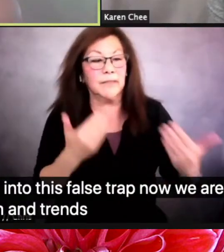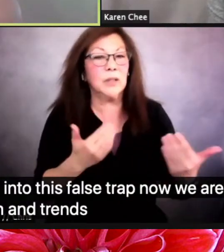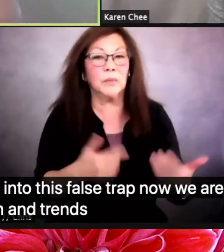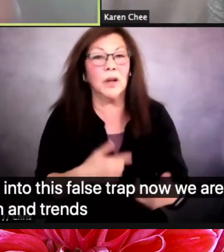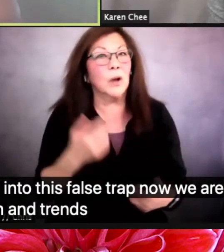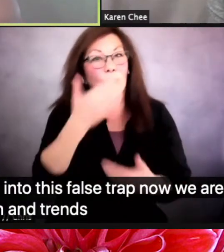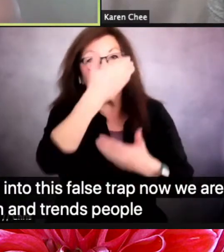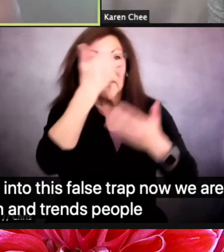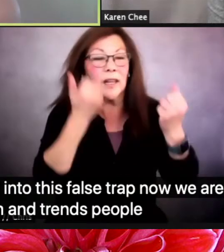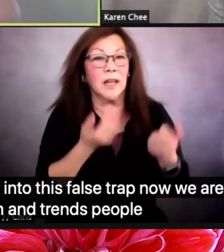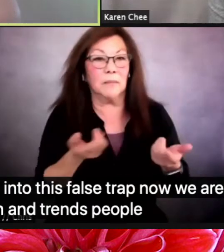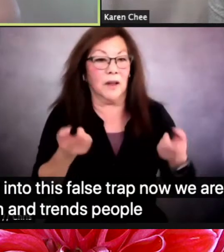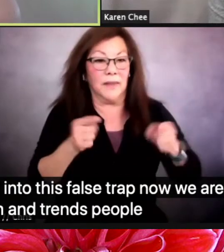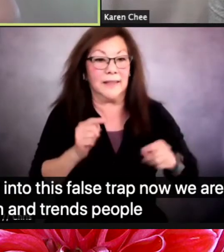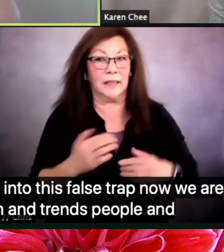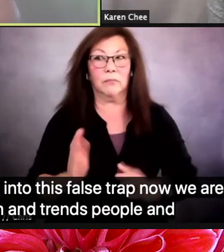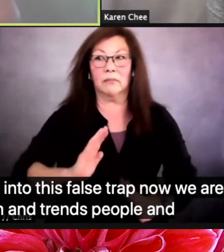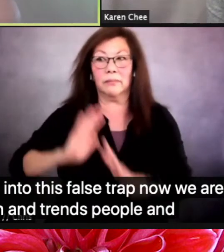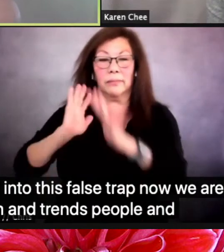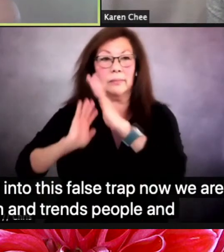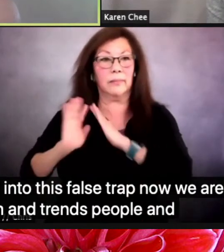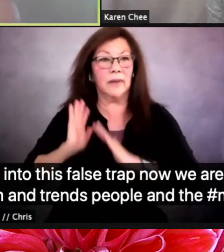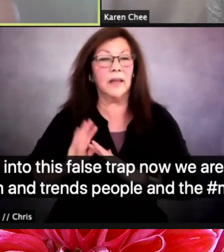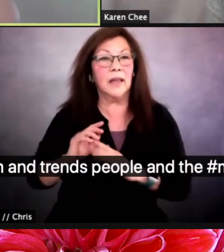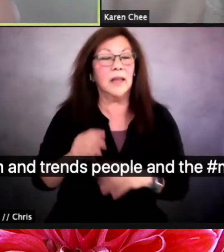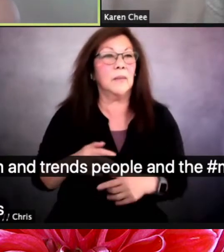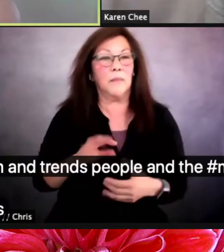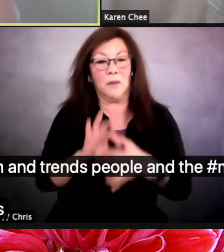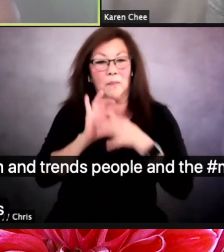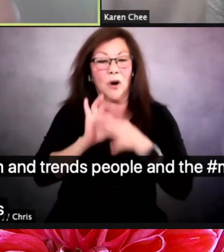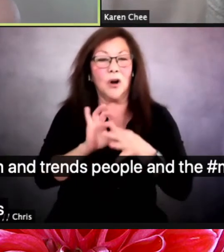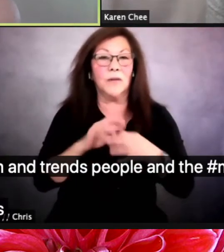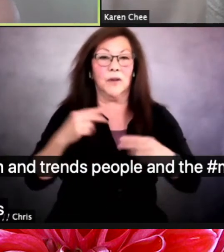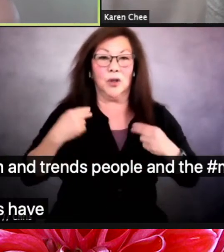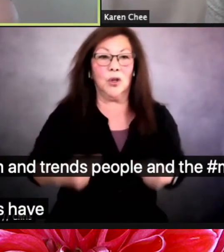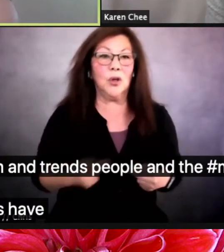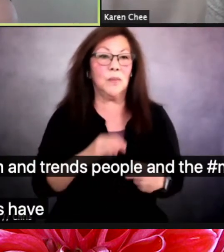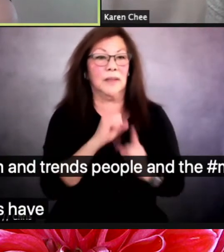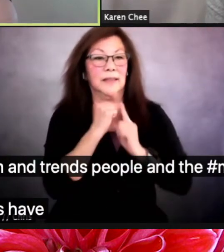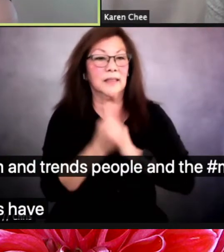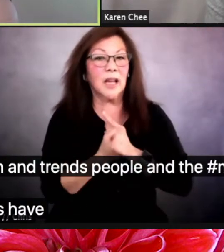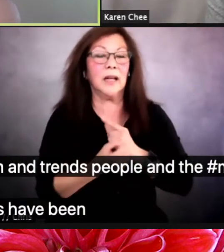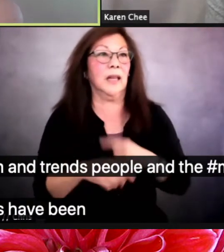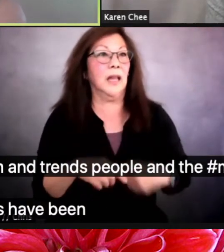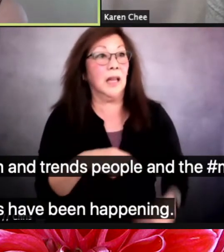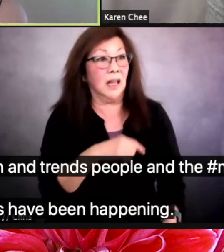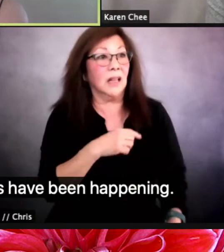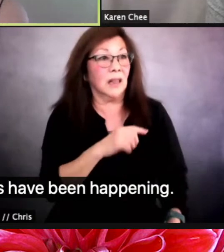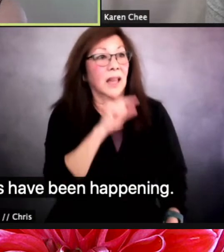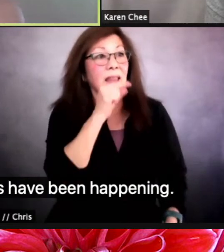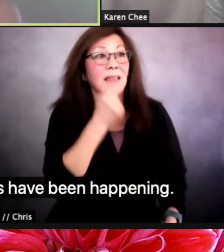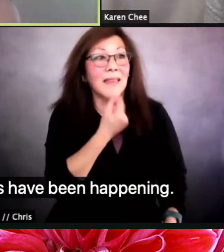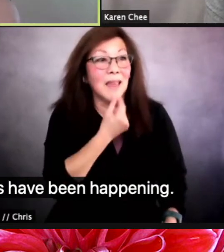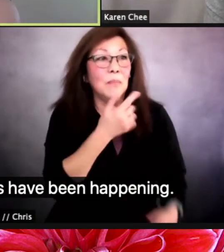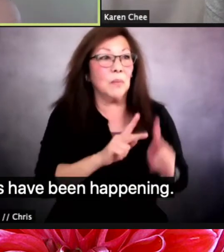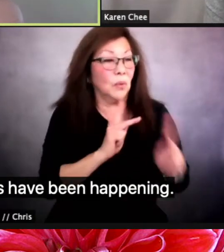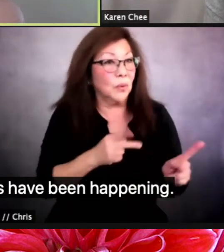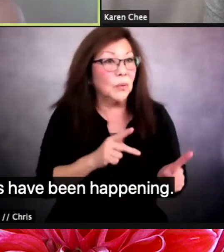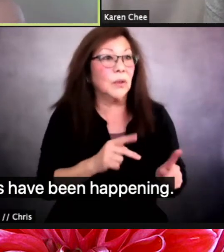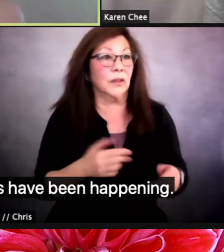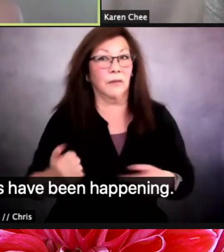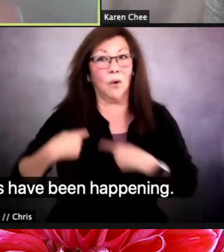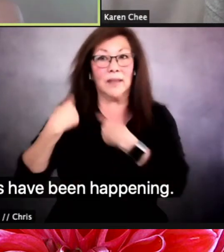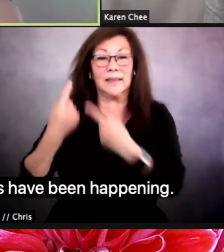have been happening. They've been part of human society for like hundreds and thousands of years. Like queer people have always existed. There were Chinese and Black